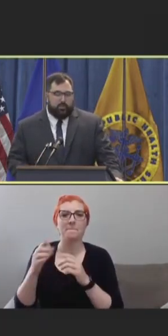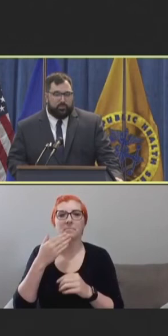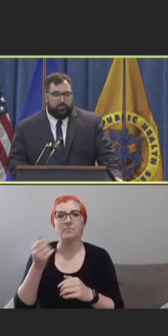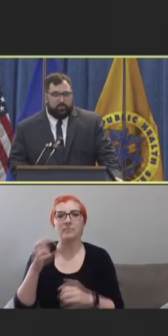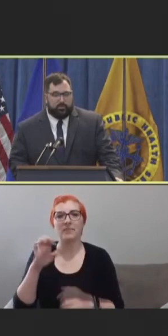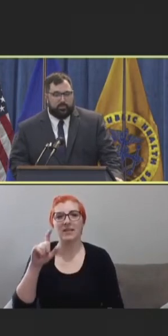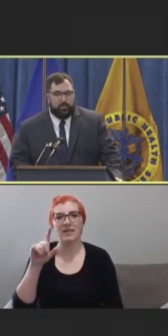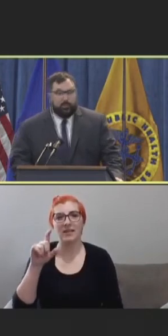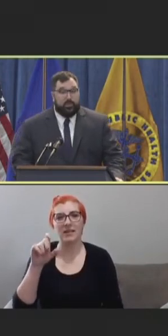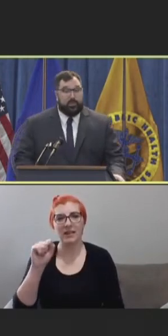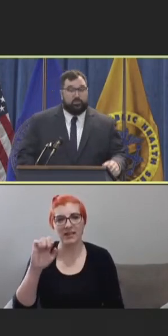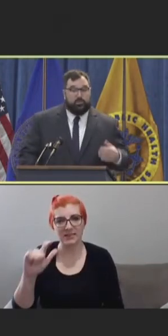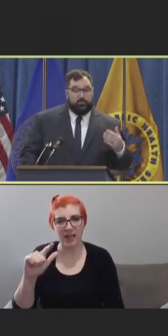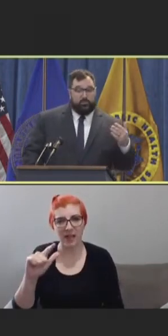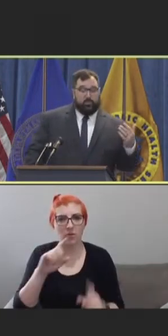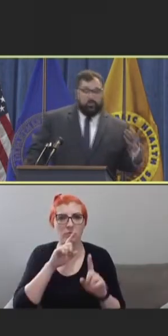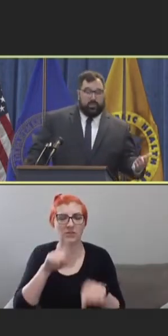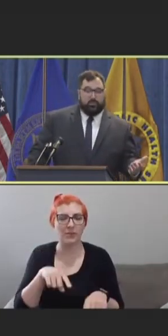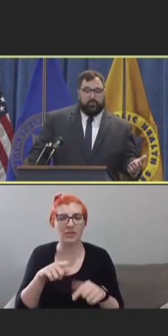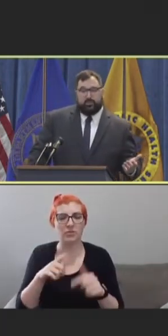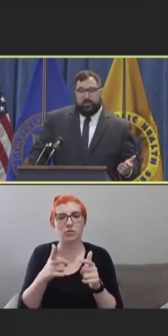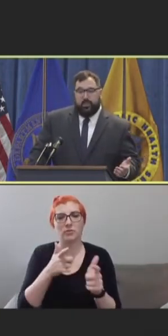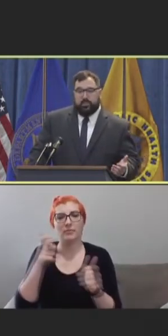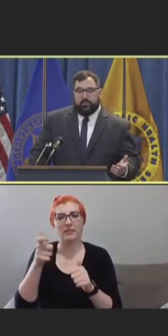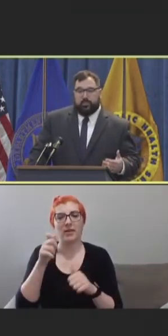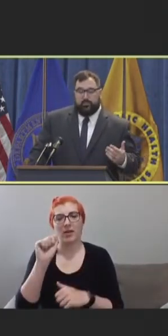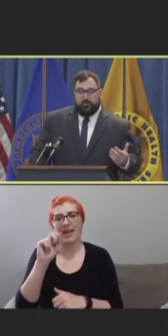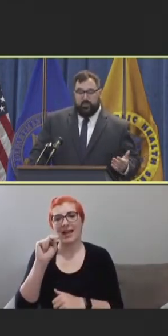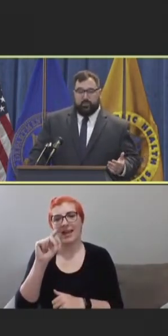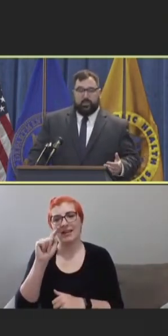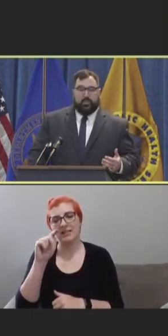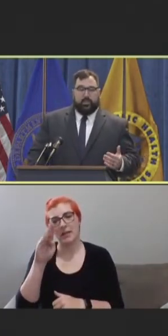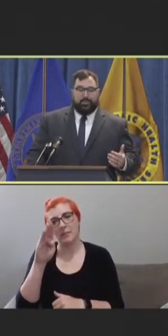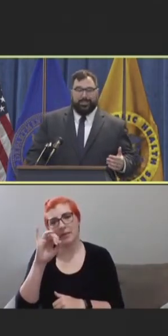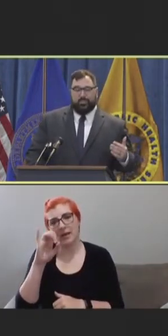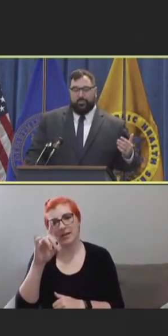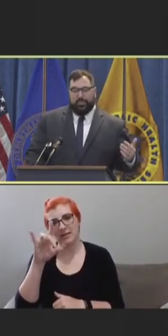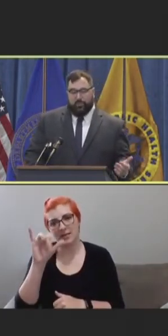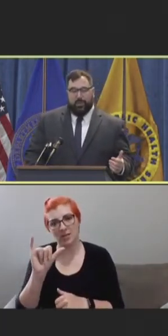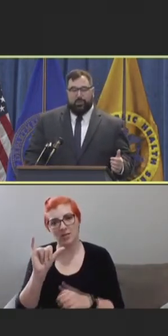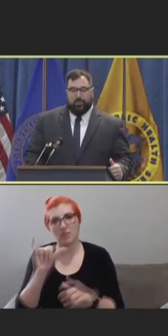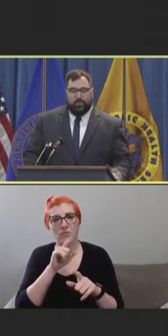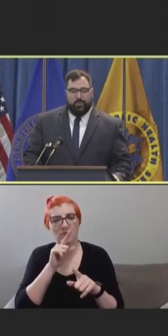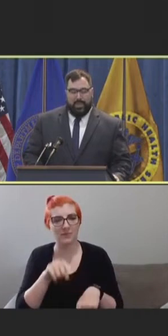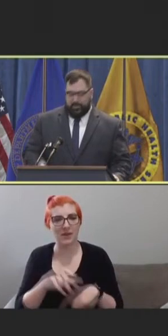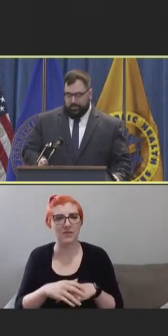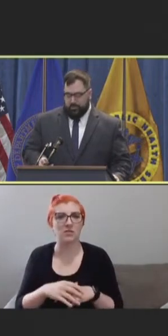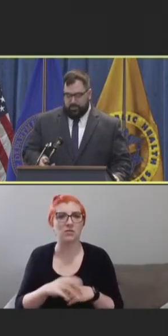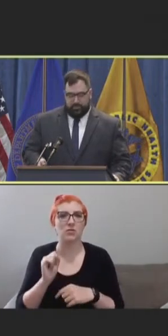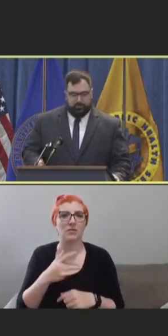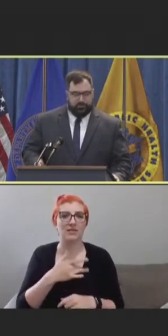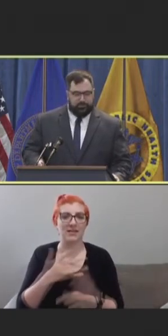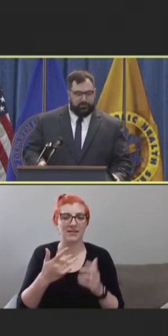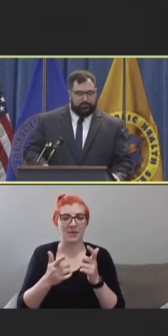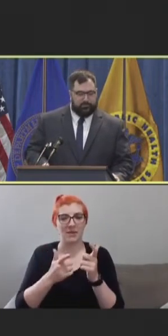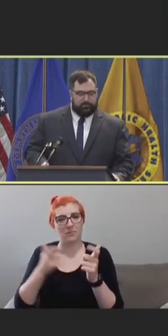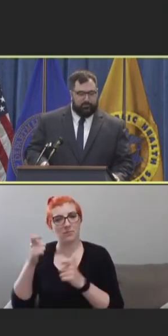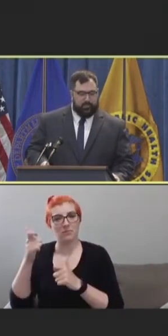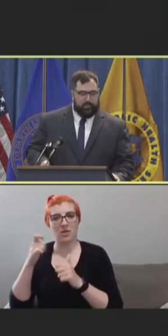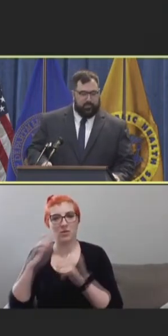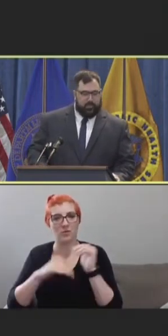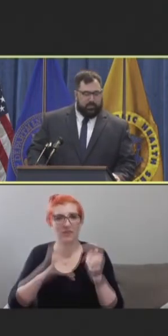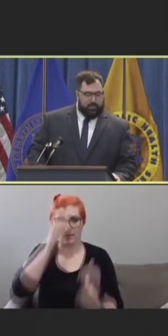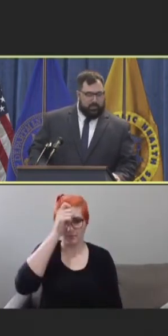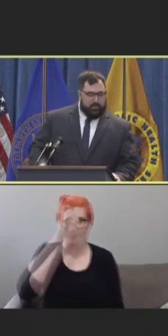antibody responses, and actually, when you measure vaccine efficacy in females, it tends to be greater than that in males.